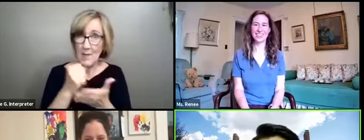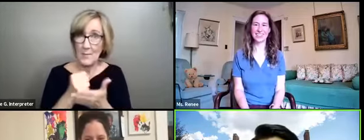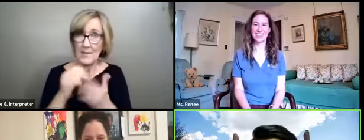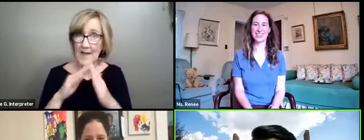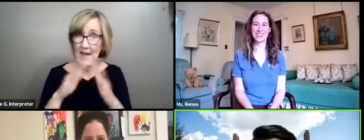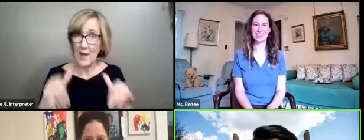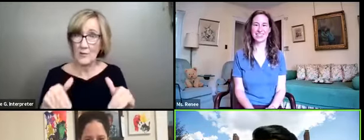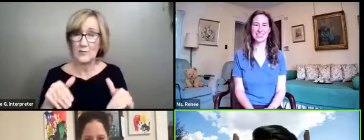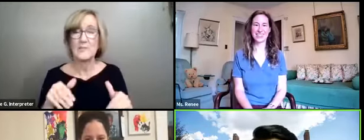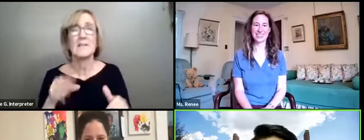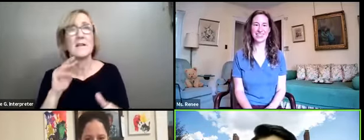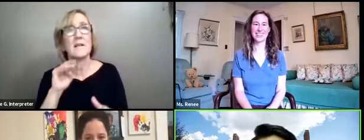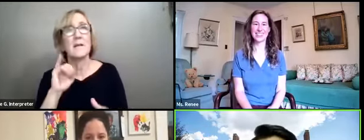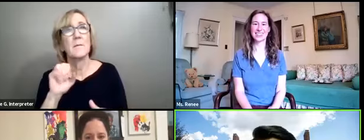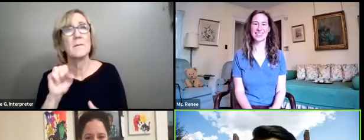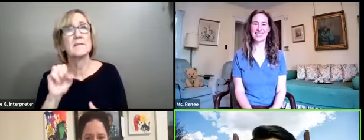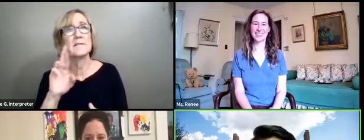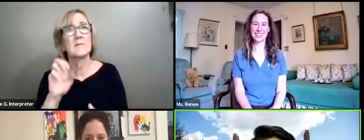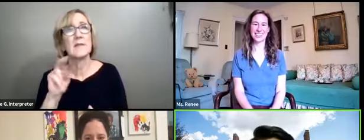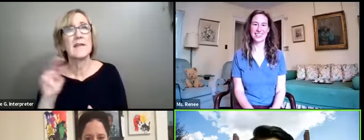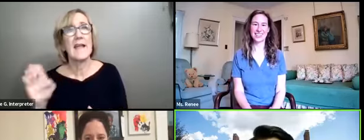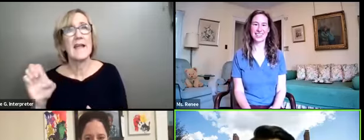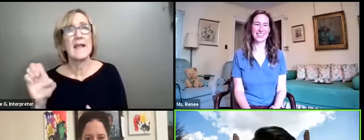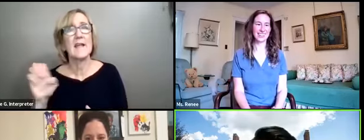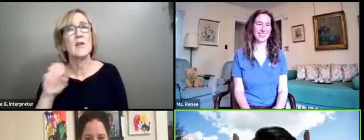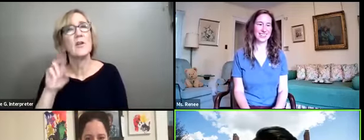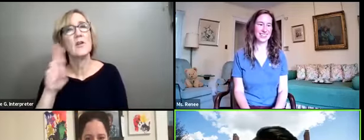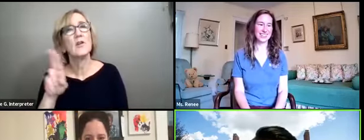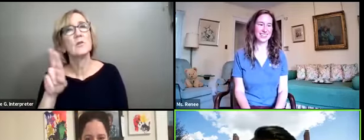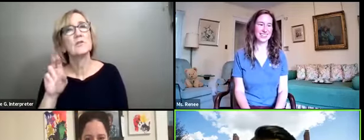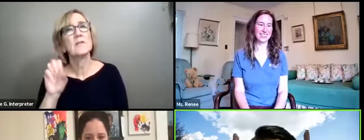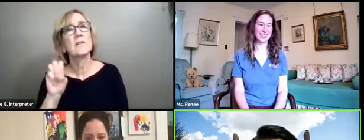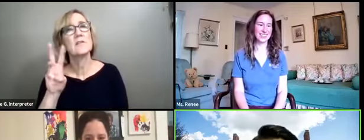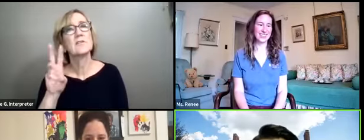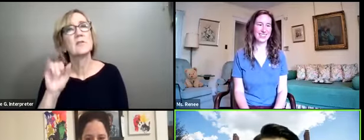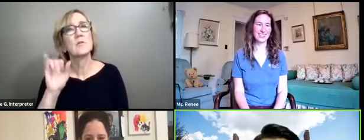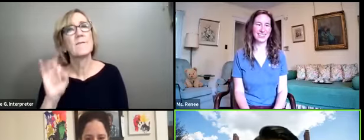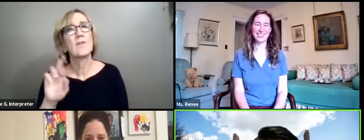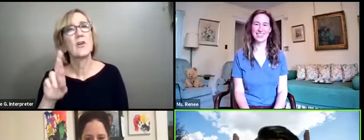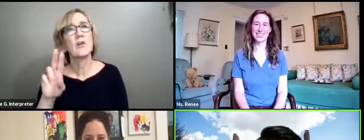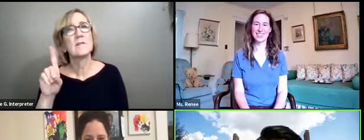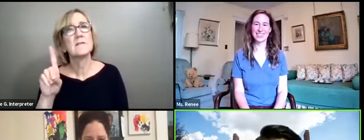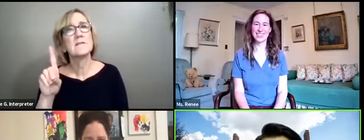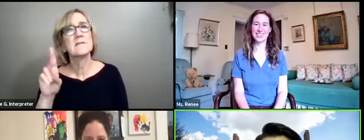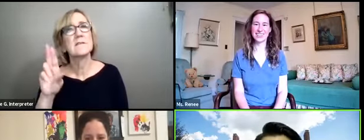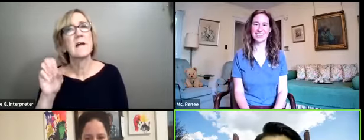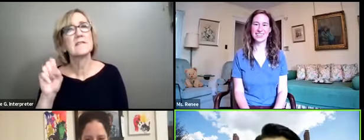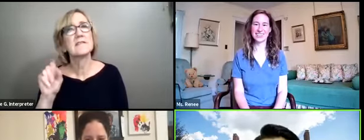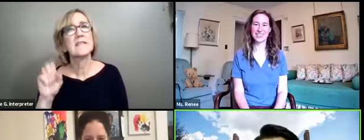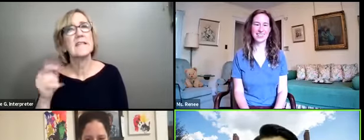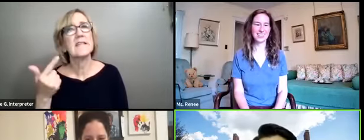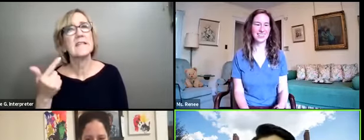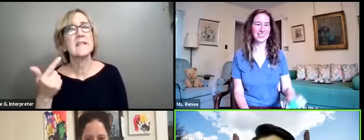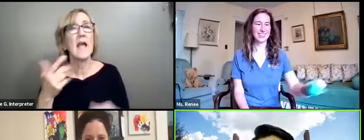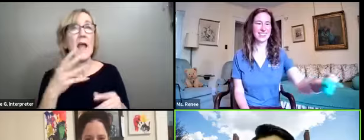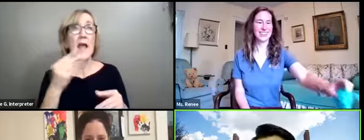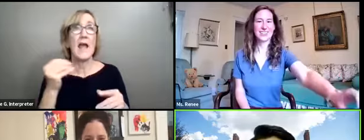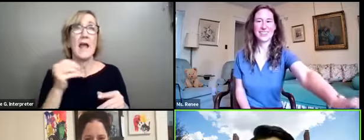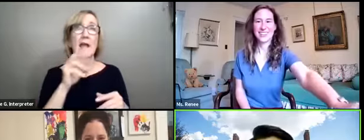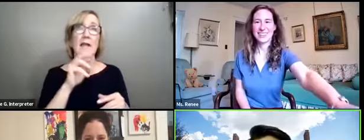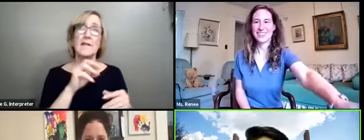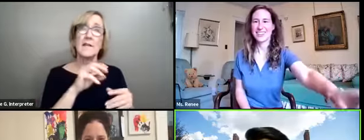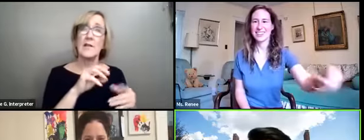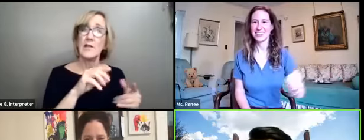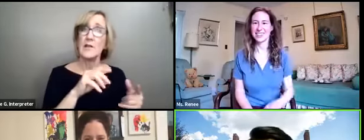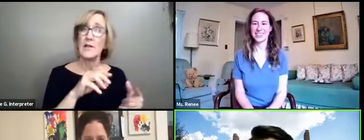some Swiffering, dusting. Miss Megan, she got to paint and stain her fence. Things